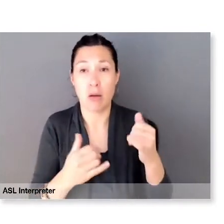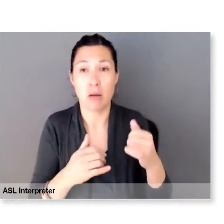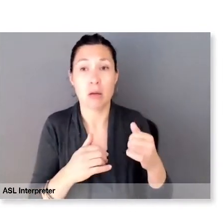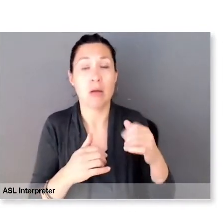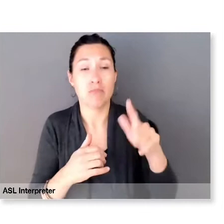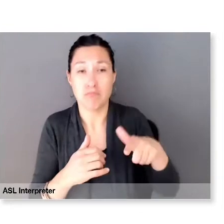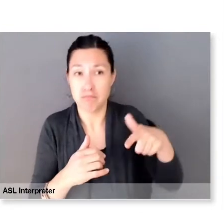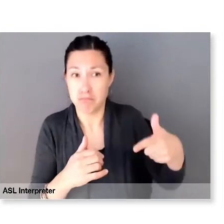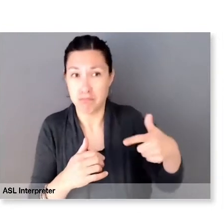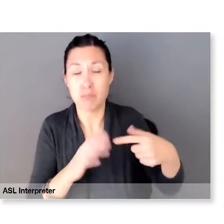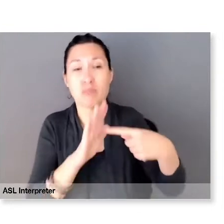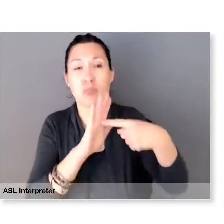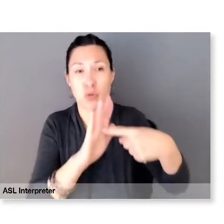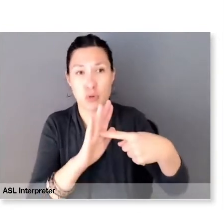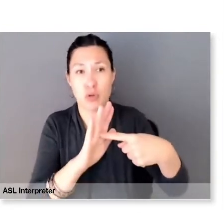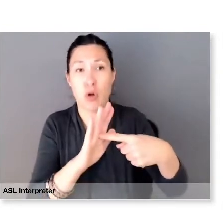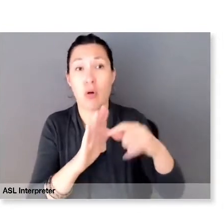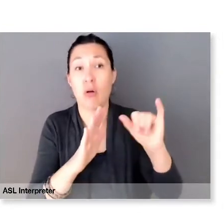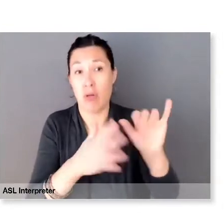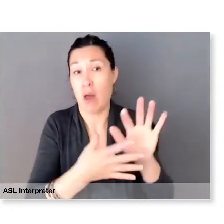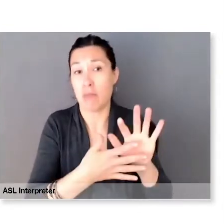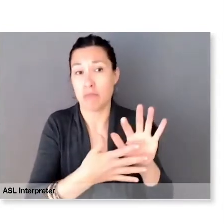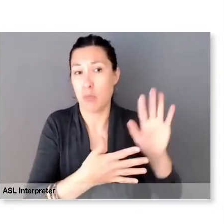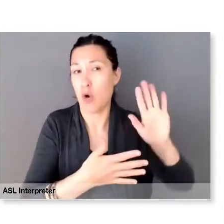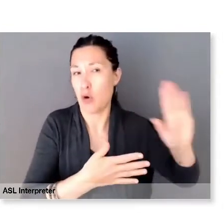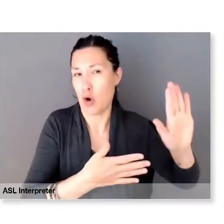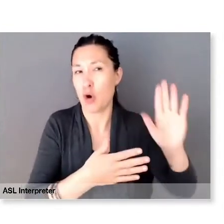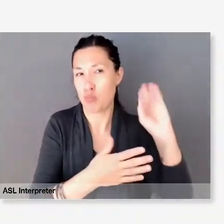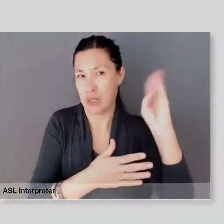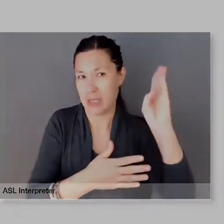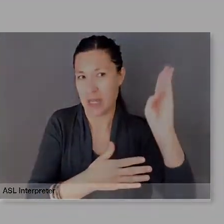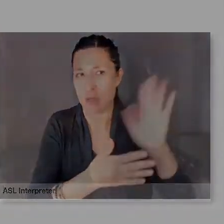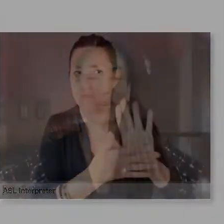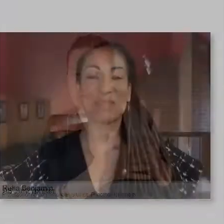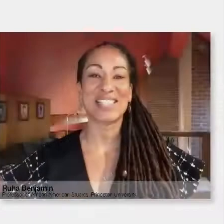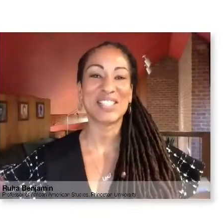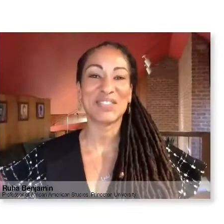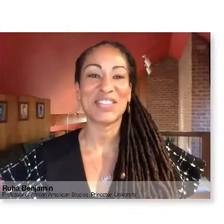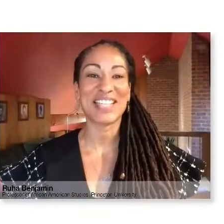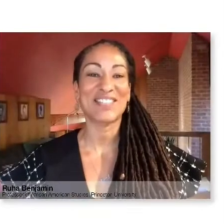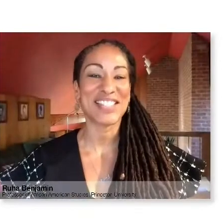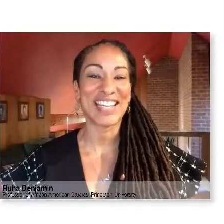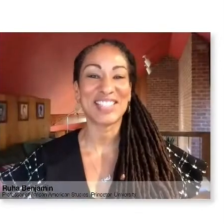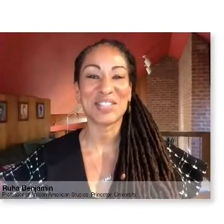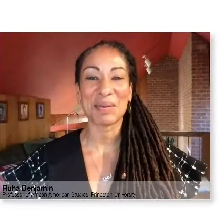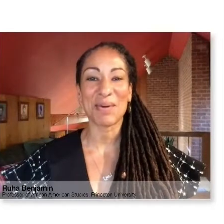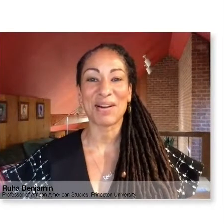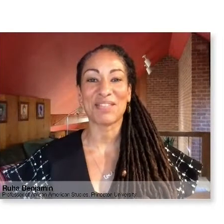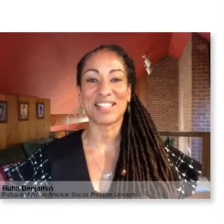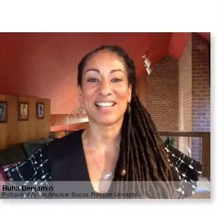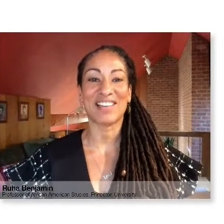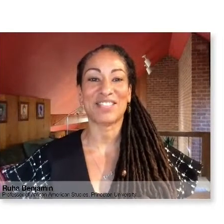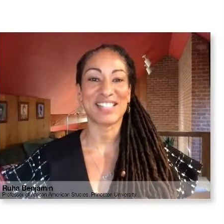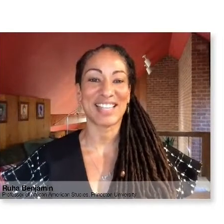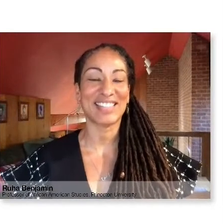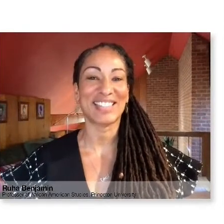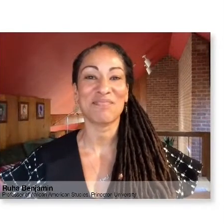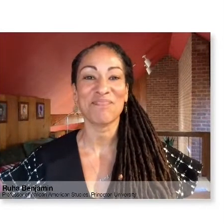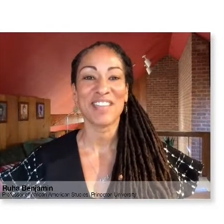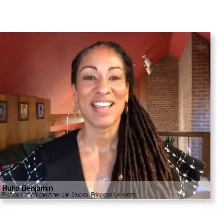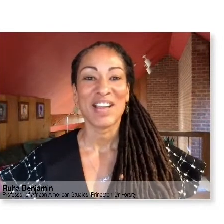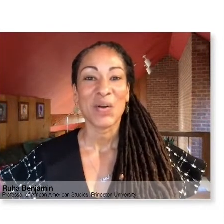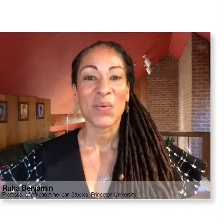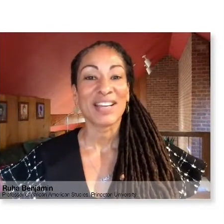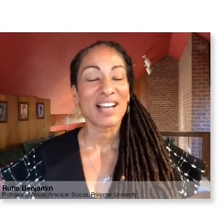and begin Ruha's presentation. Thank you so much for the invitation to be part of this